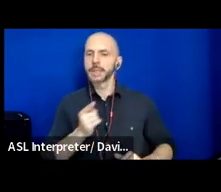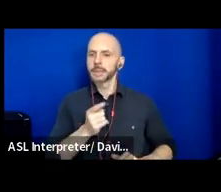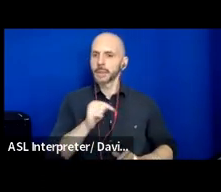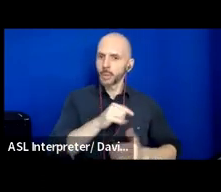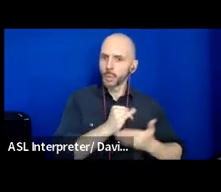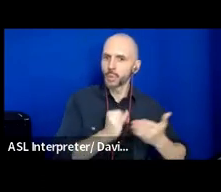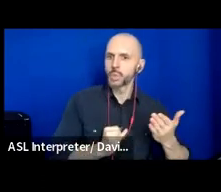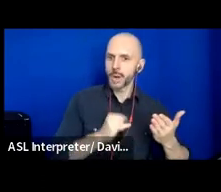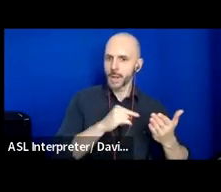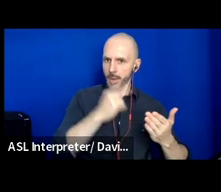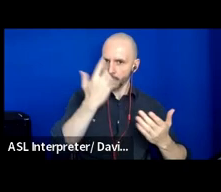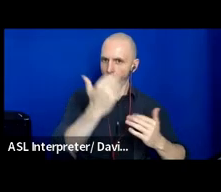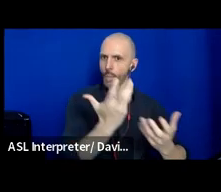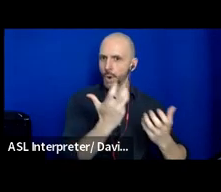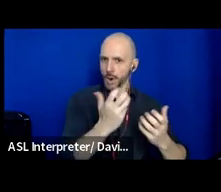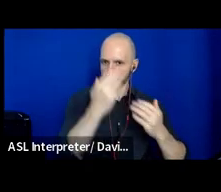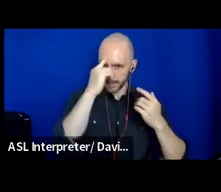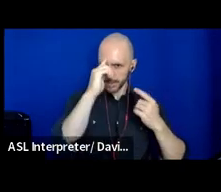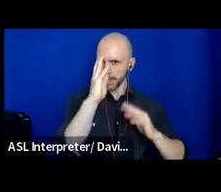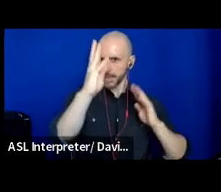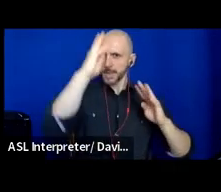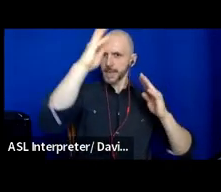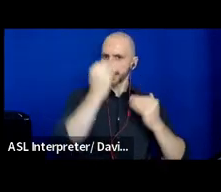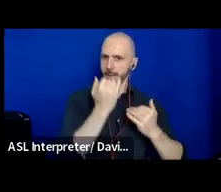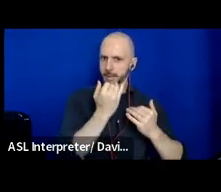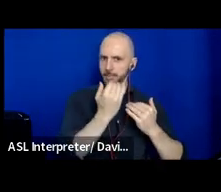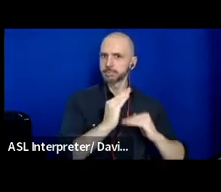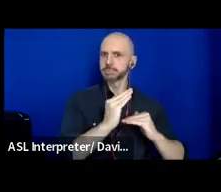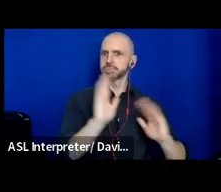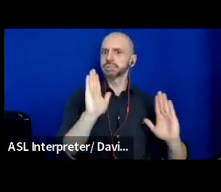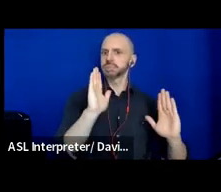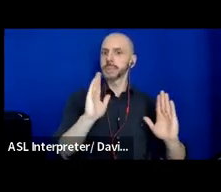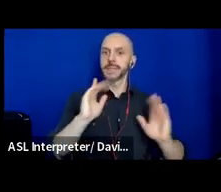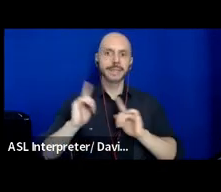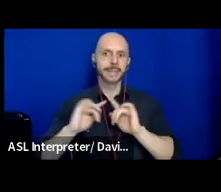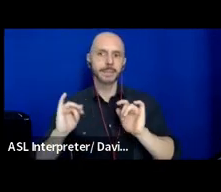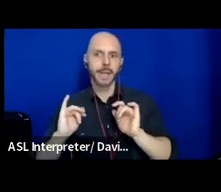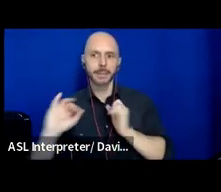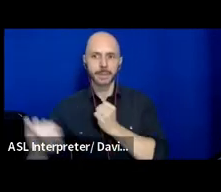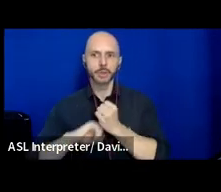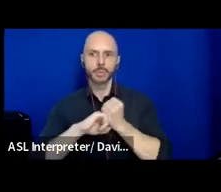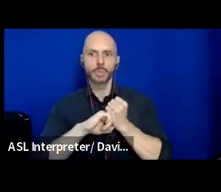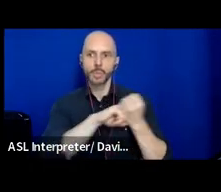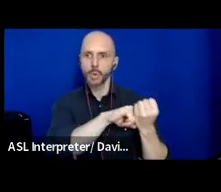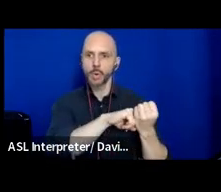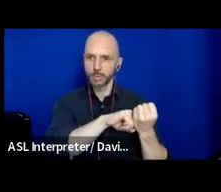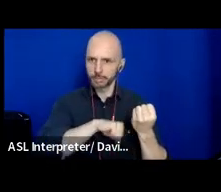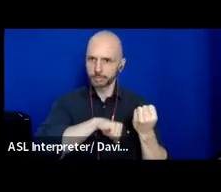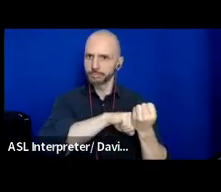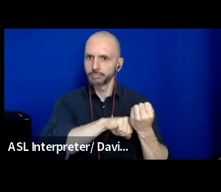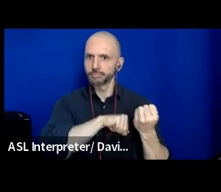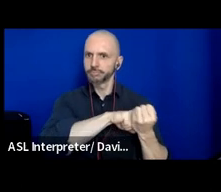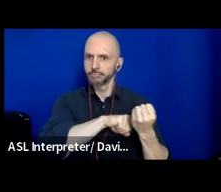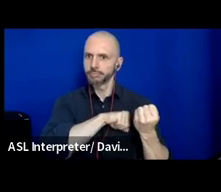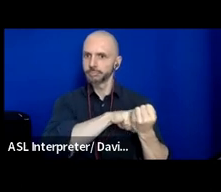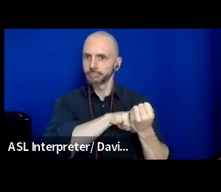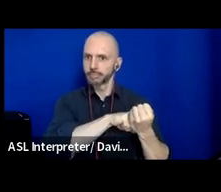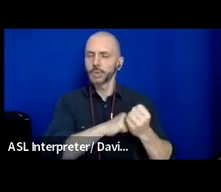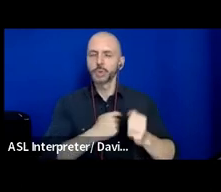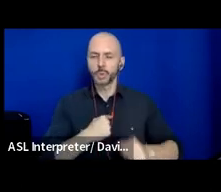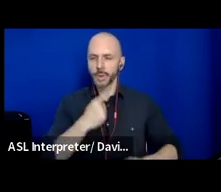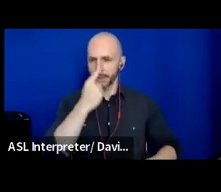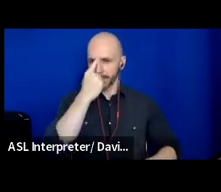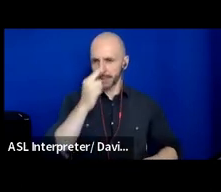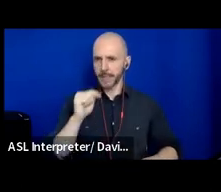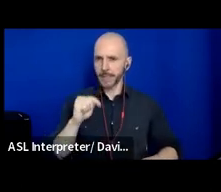conversation about what does that mean? How does that impact? And I think we're seeing some really great work being created now based on that kind of dynamic being engaged in